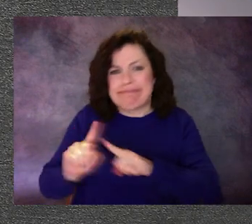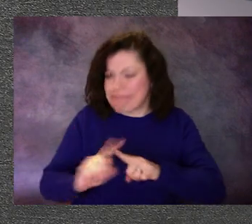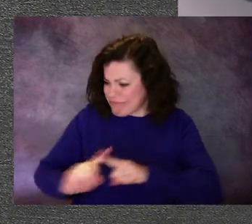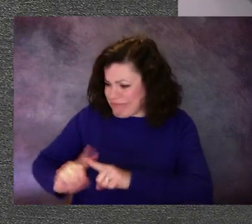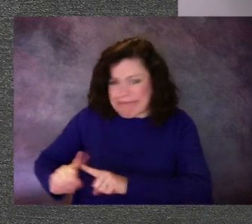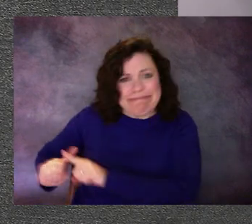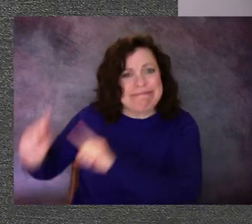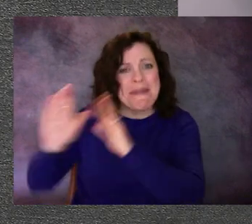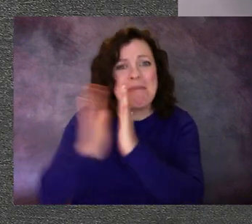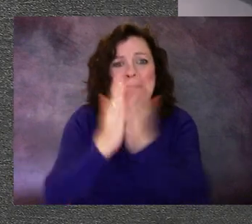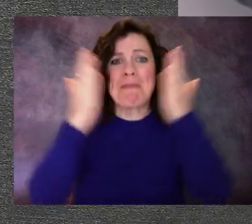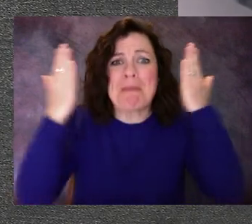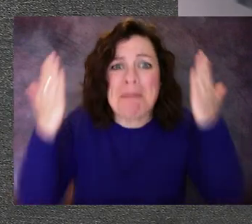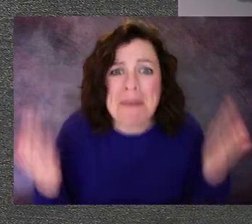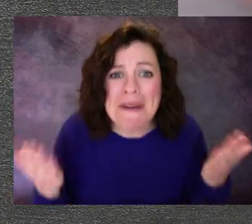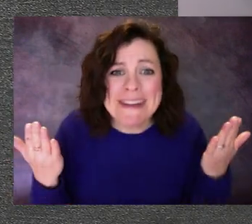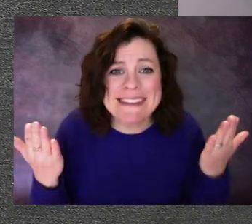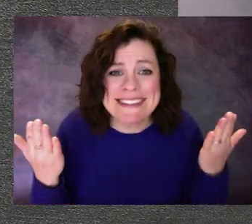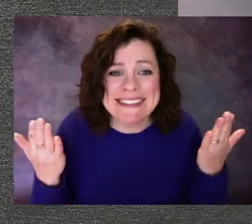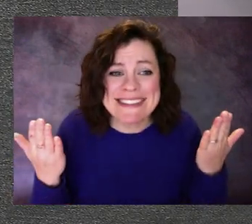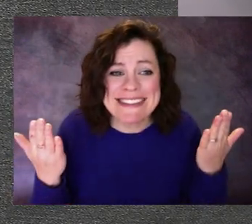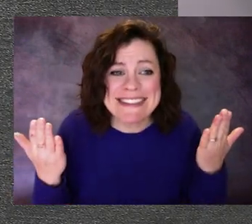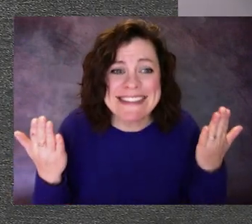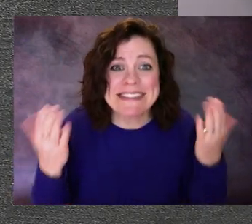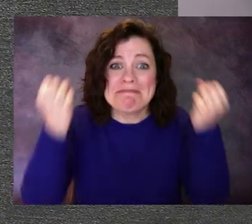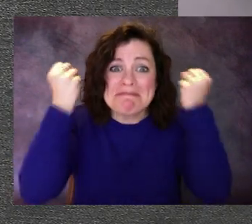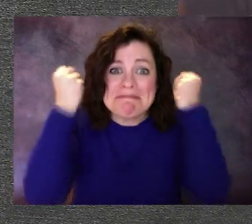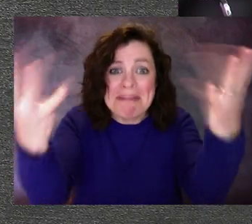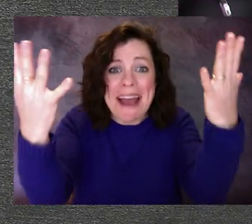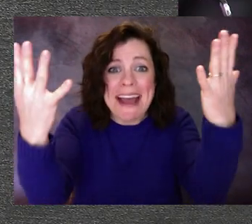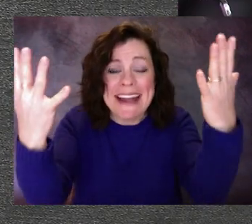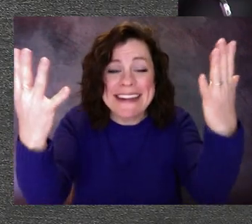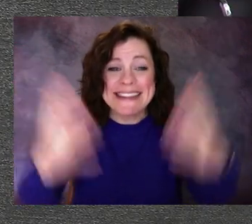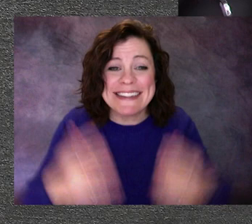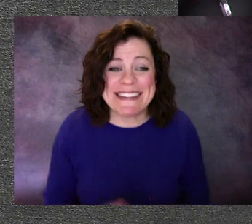So many books.